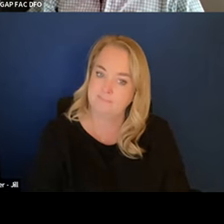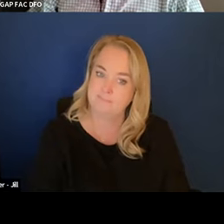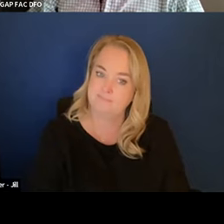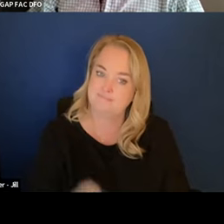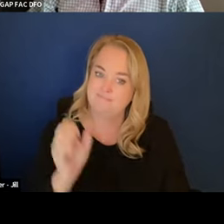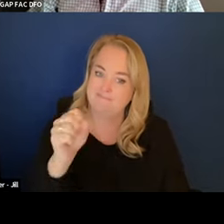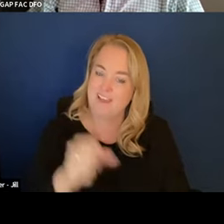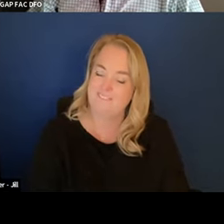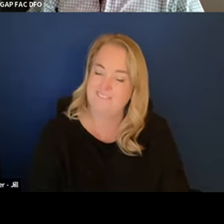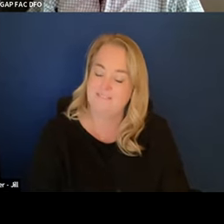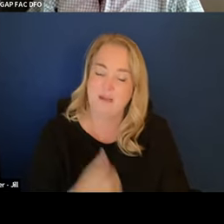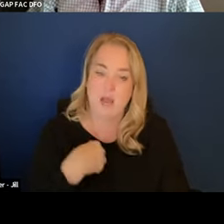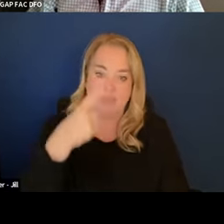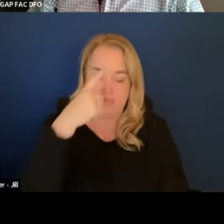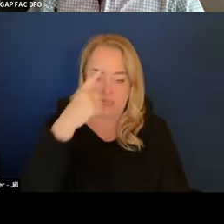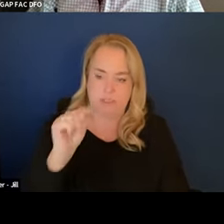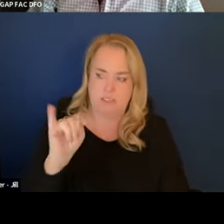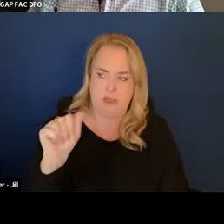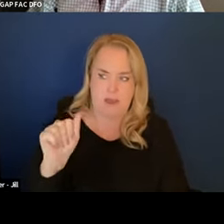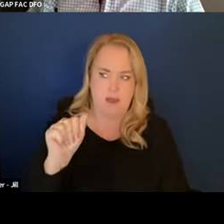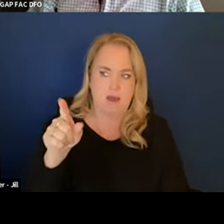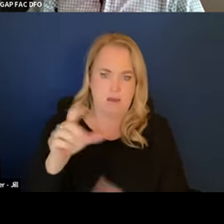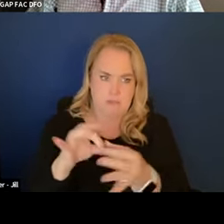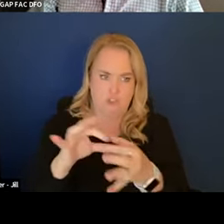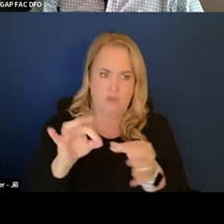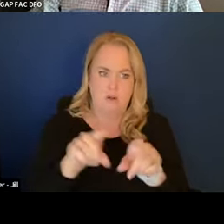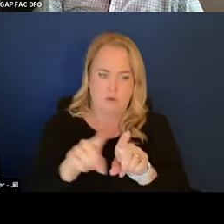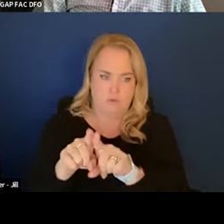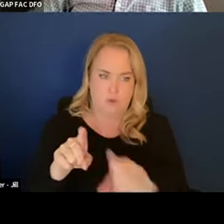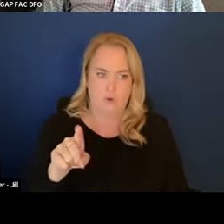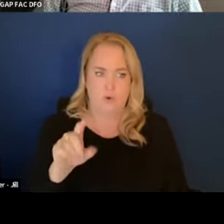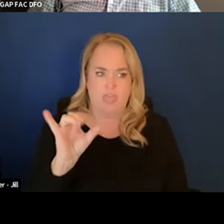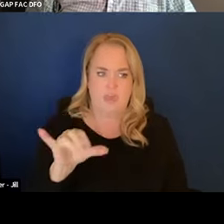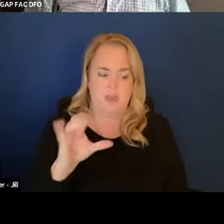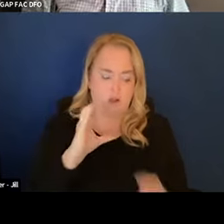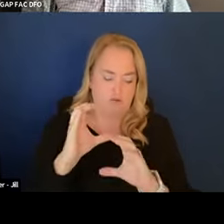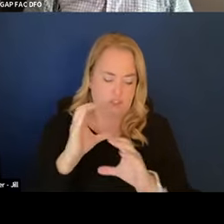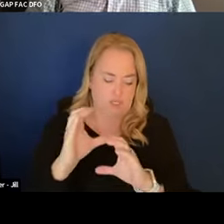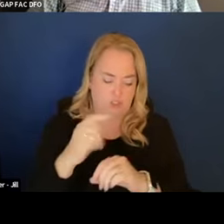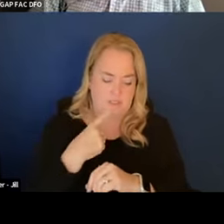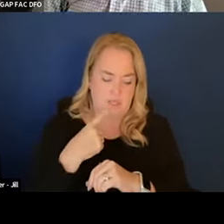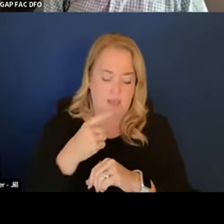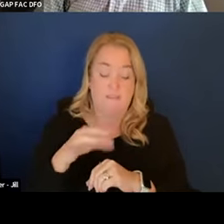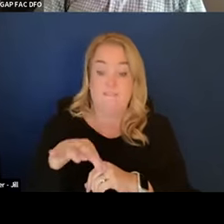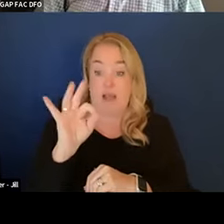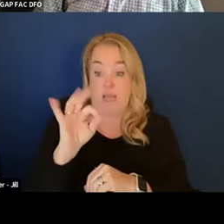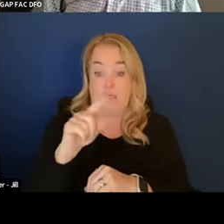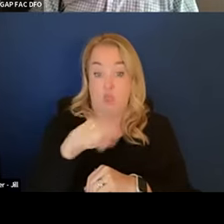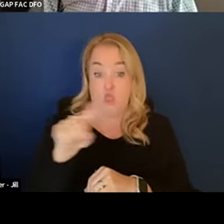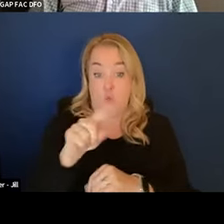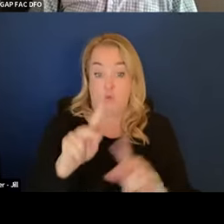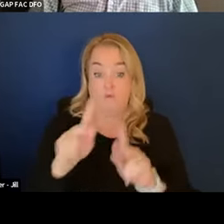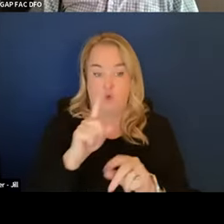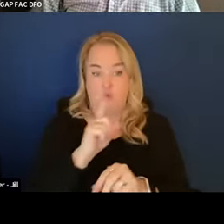Yeah, and I think we heard Tia say also, somebody during that conversation said, finding these folks where they